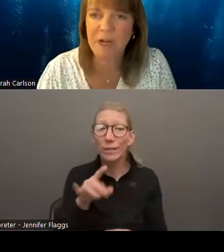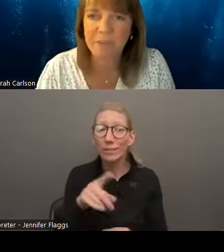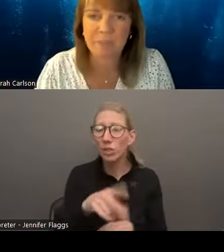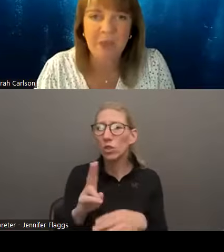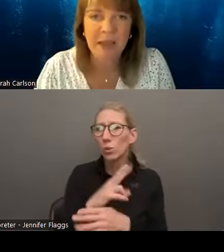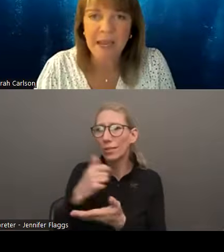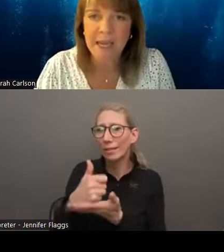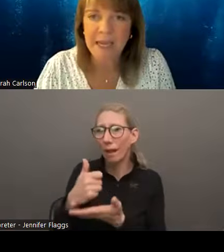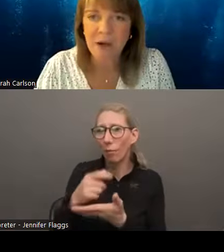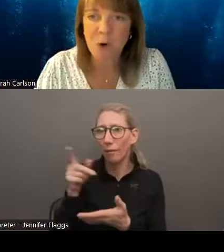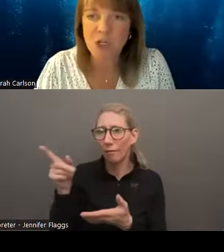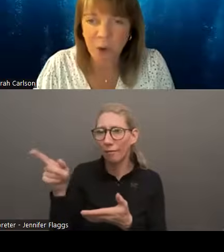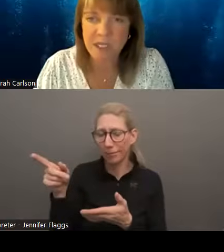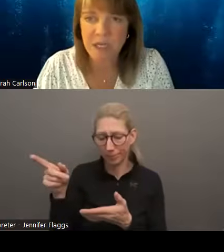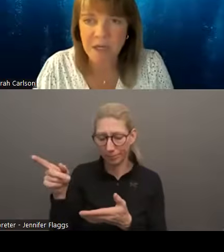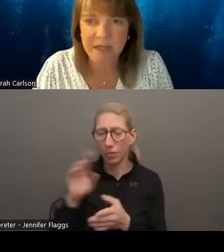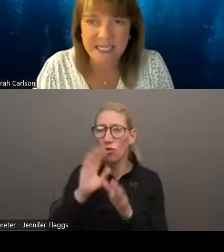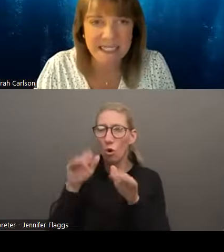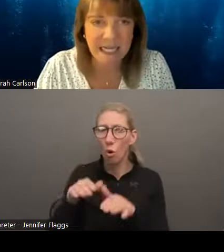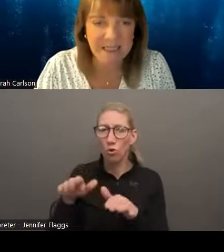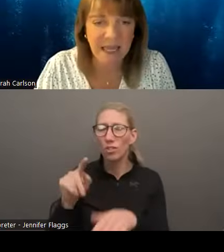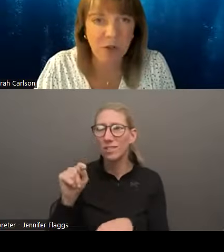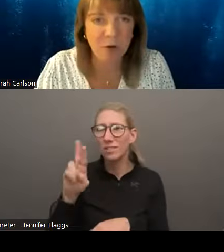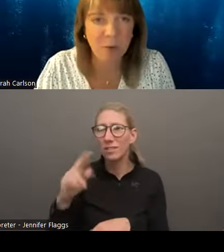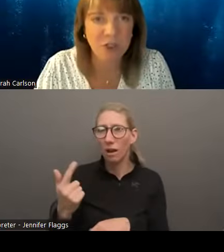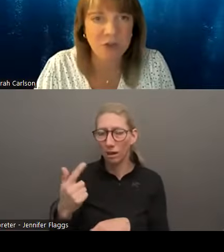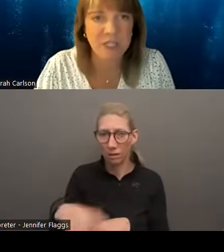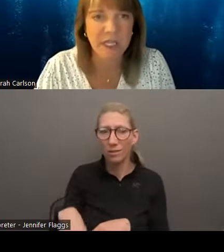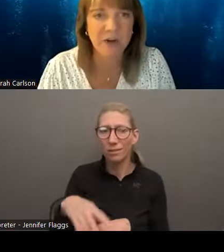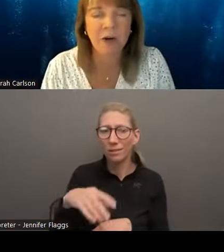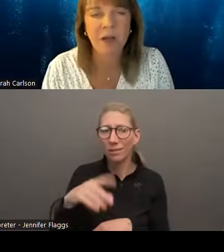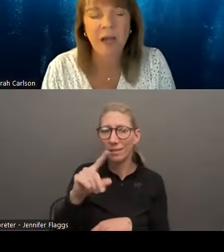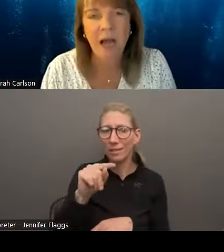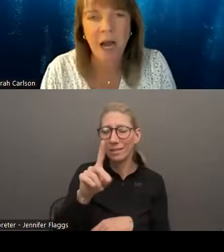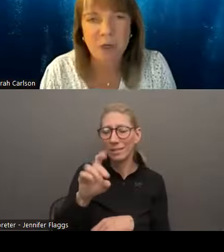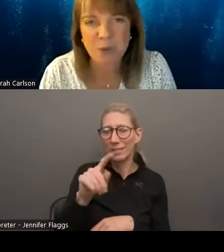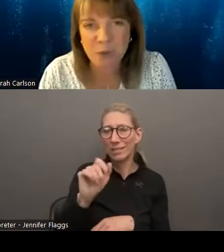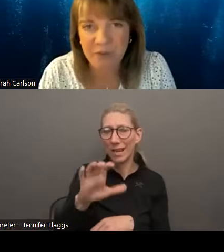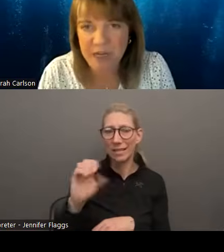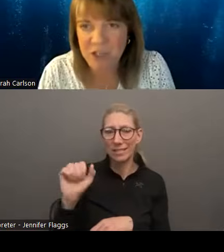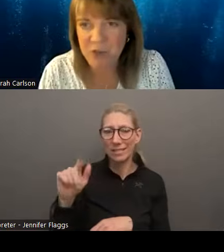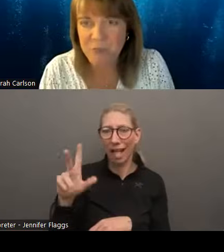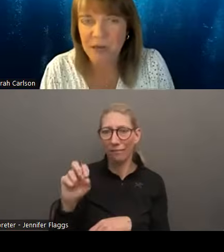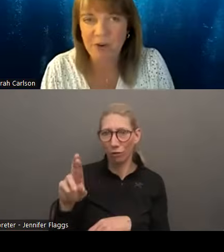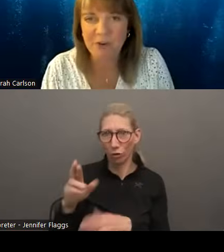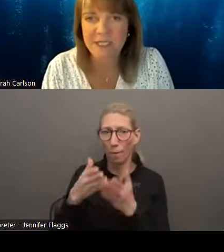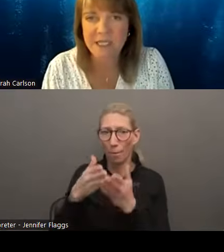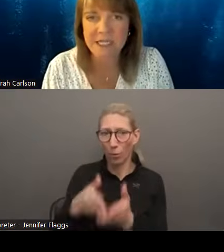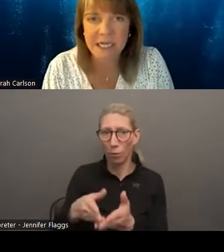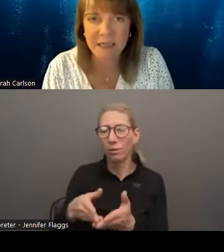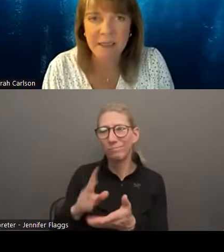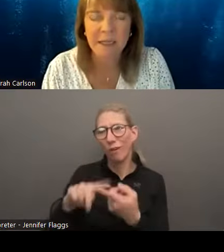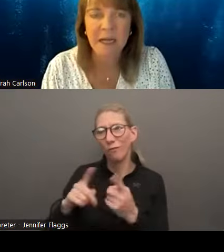of a ocean-going tug, the Detect Salver, which you see here, which was provided to us by our friends